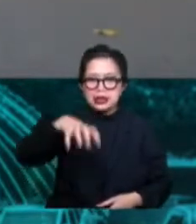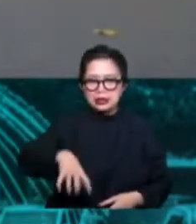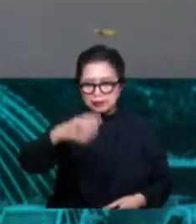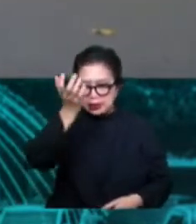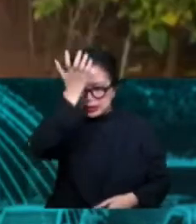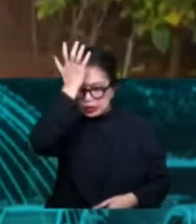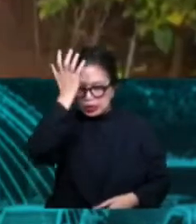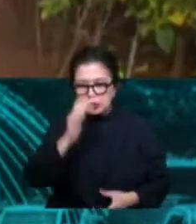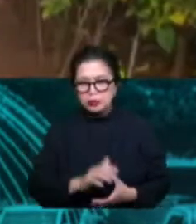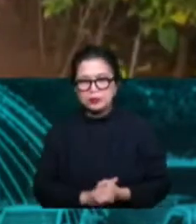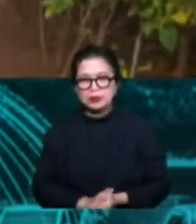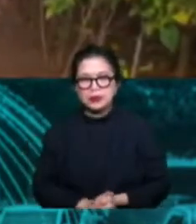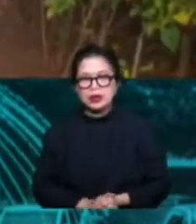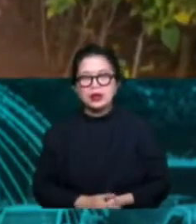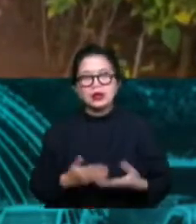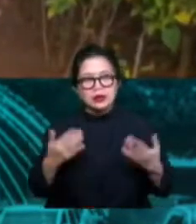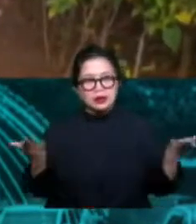open area for